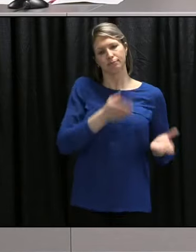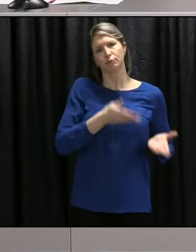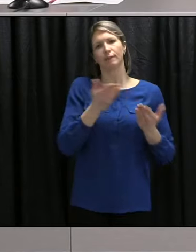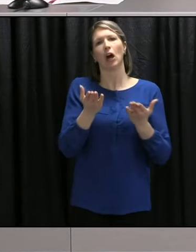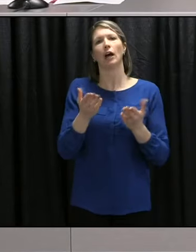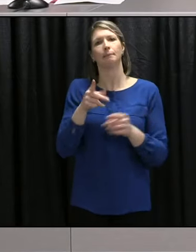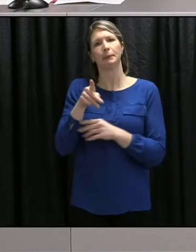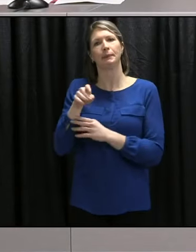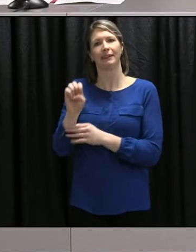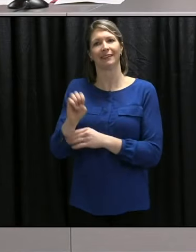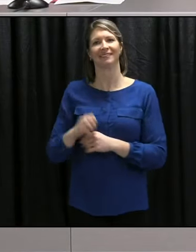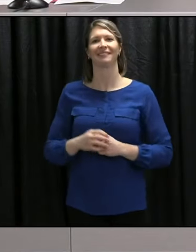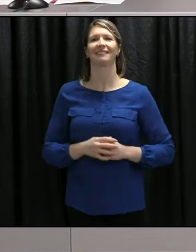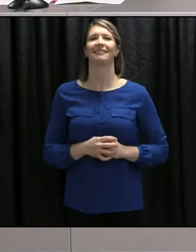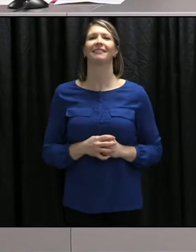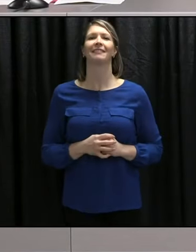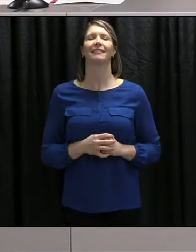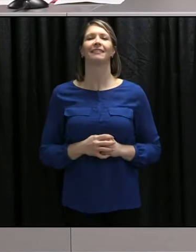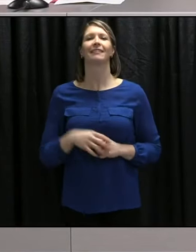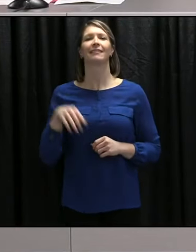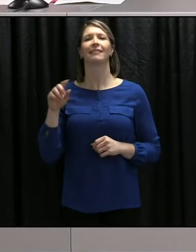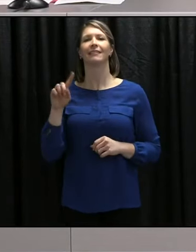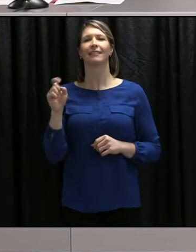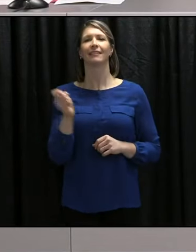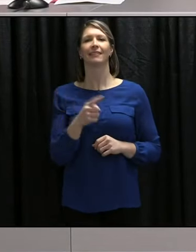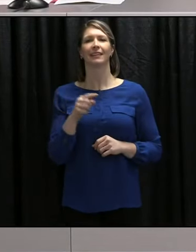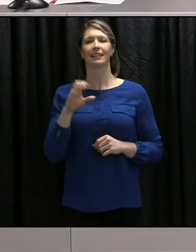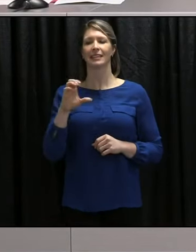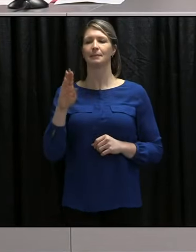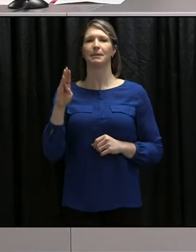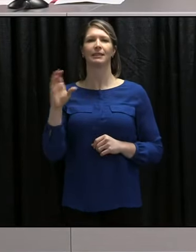Peter Cowan of CBC News. Please go ahead.